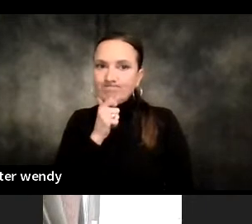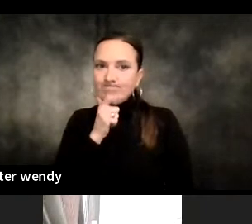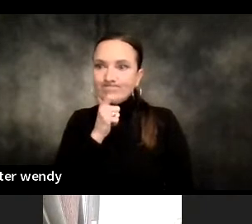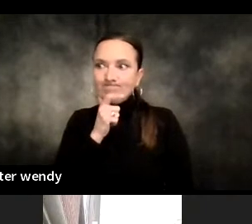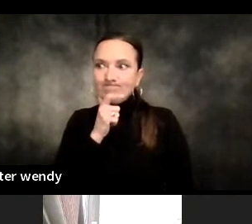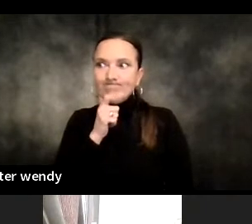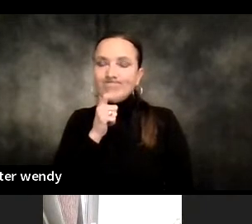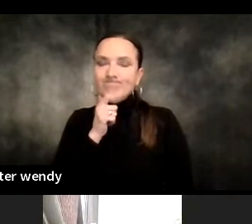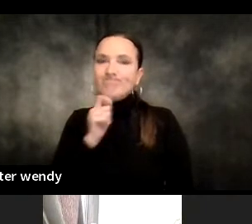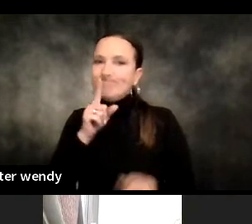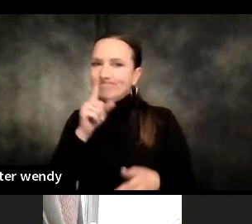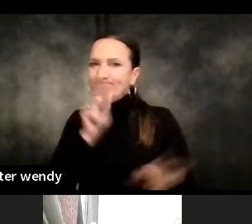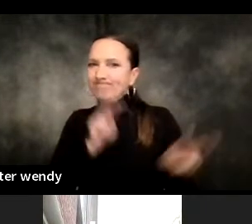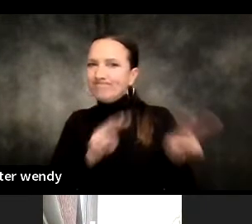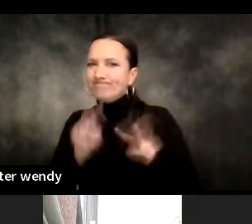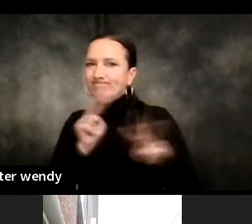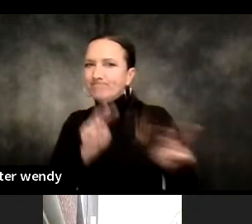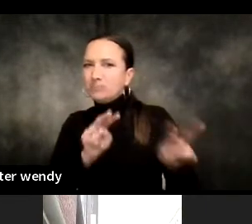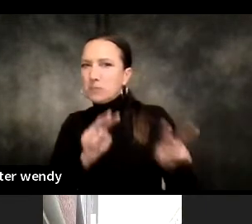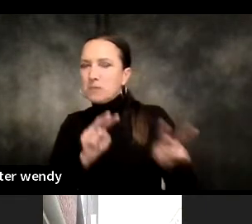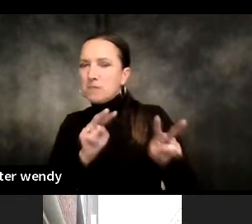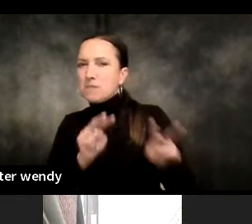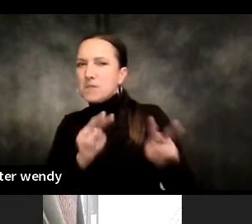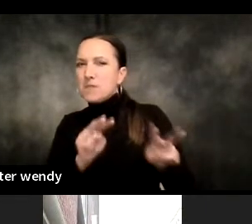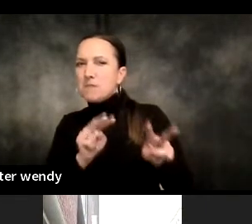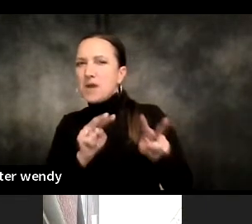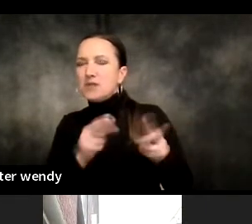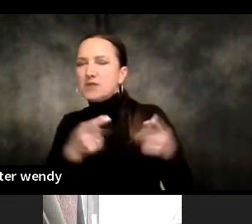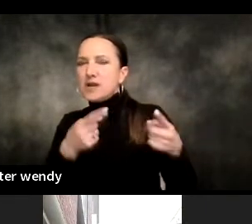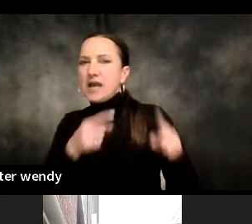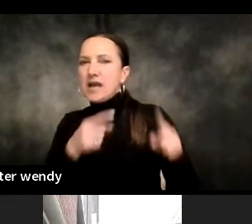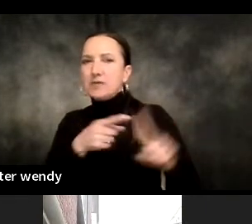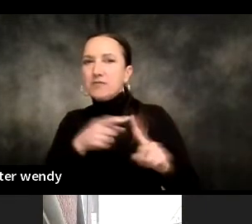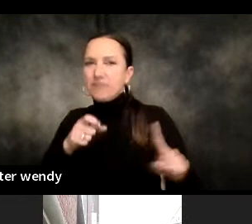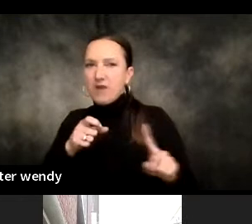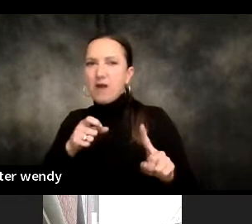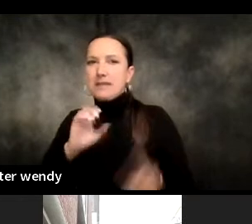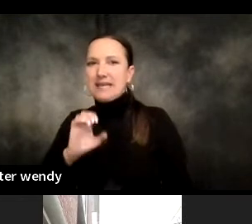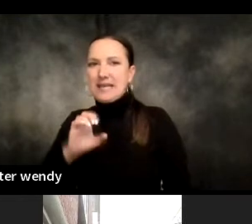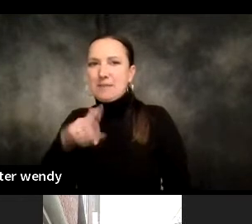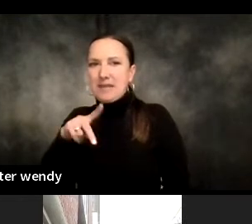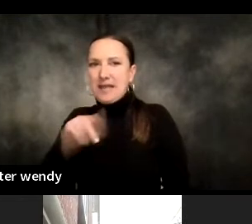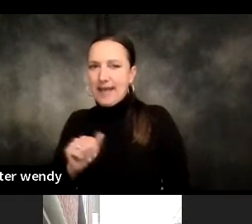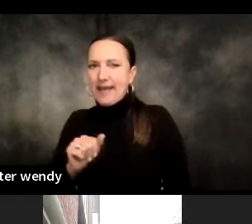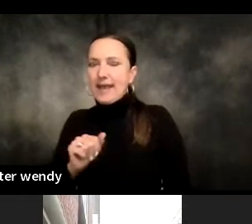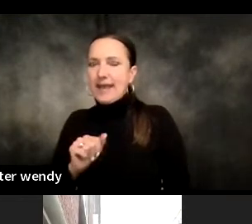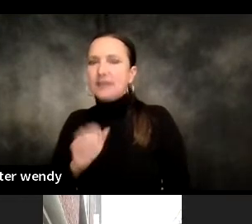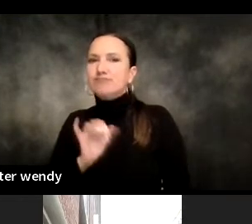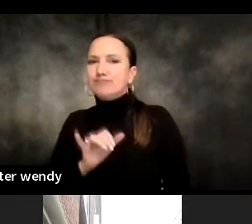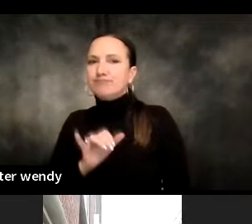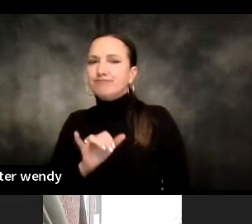be having some monitoring conducted by the EPA. And